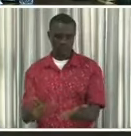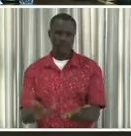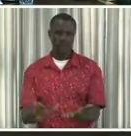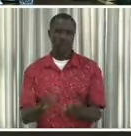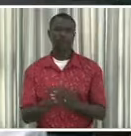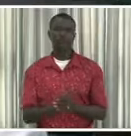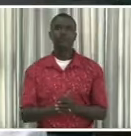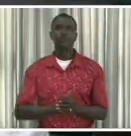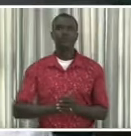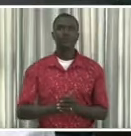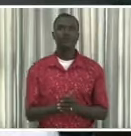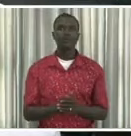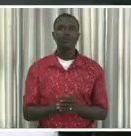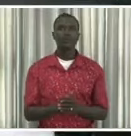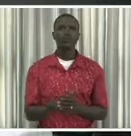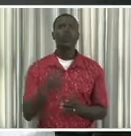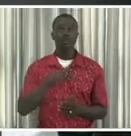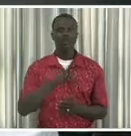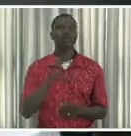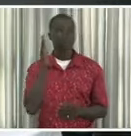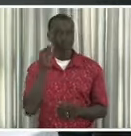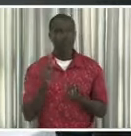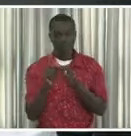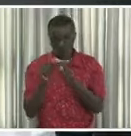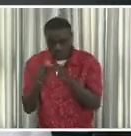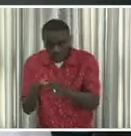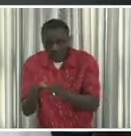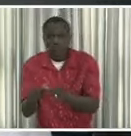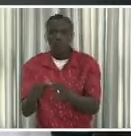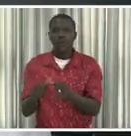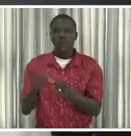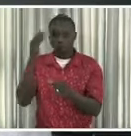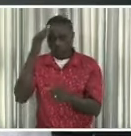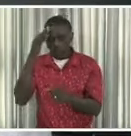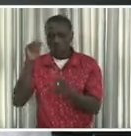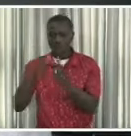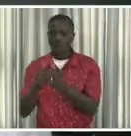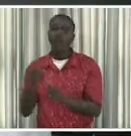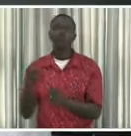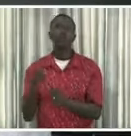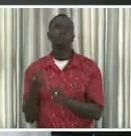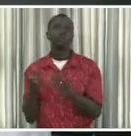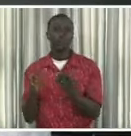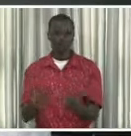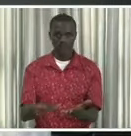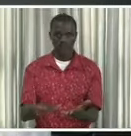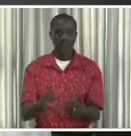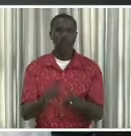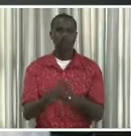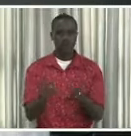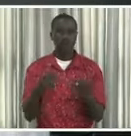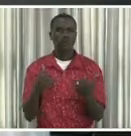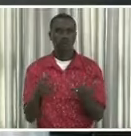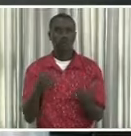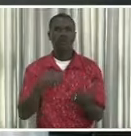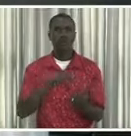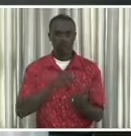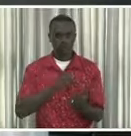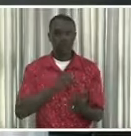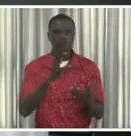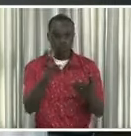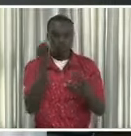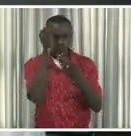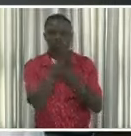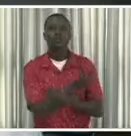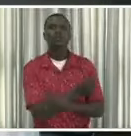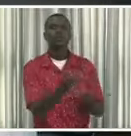We still investigate as to the connection, but this is now information we will get, we will be able to convey, and as